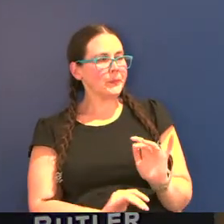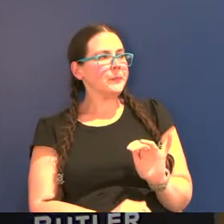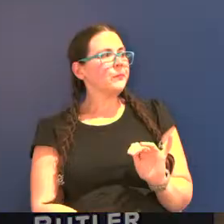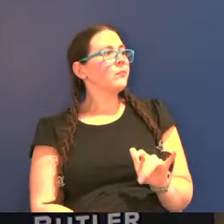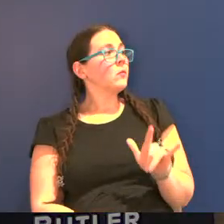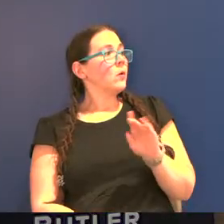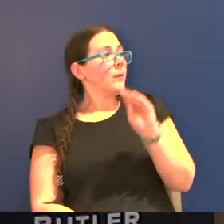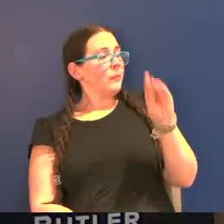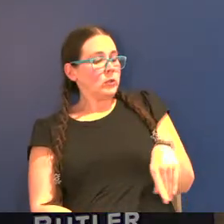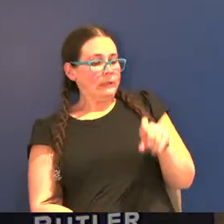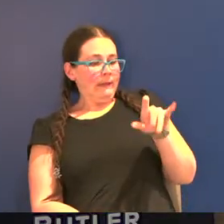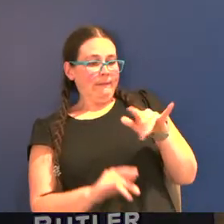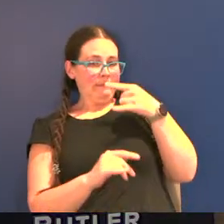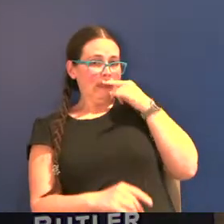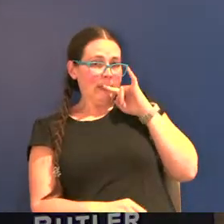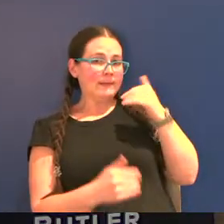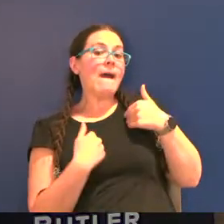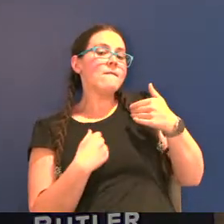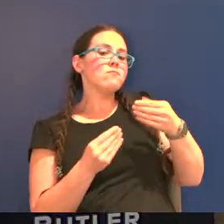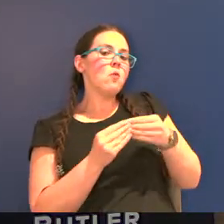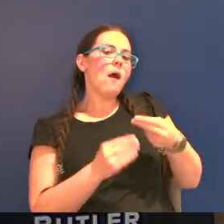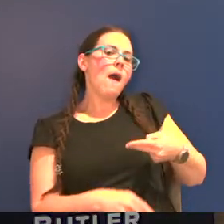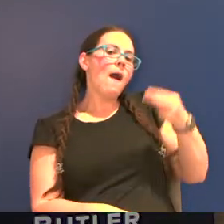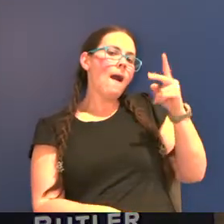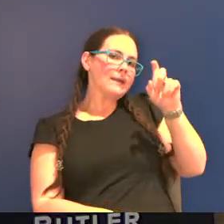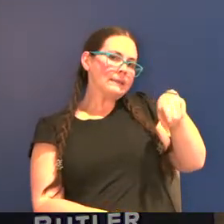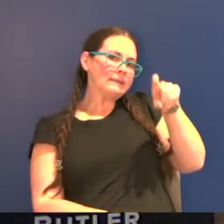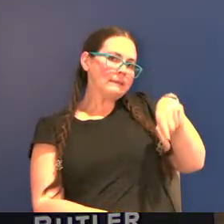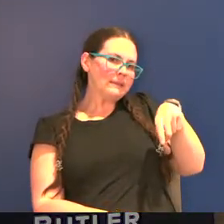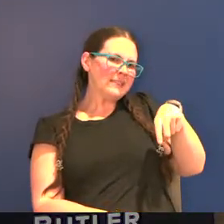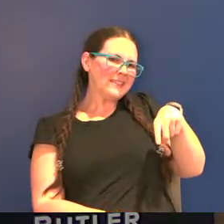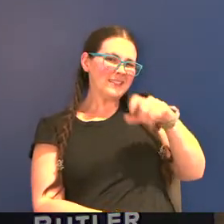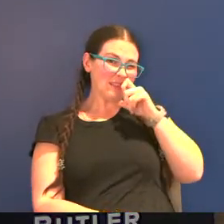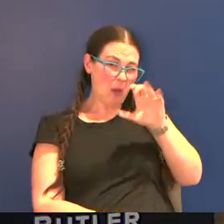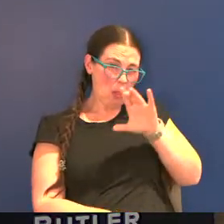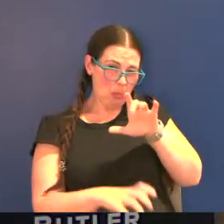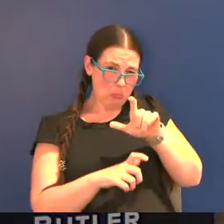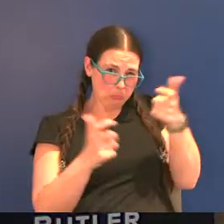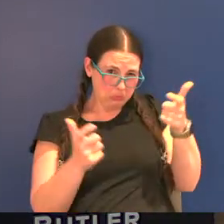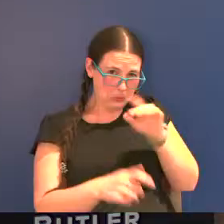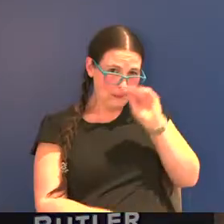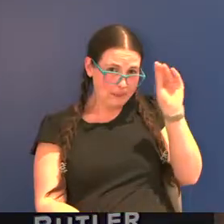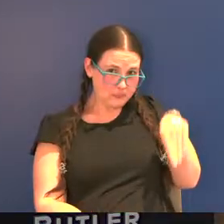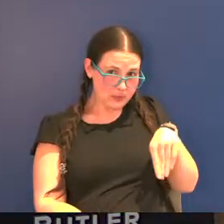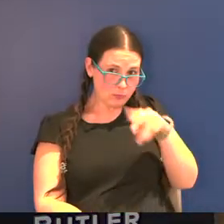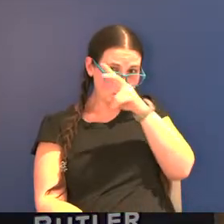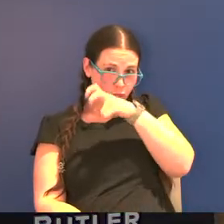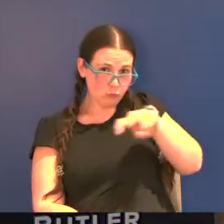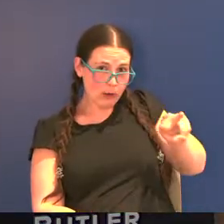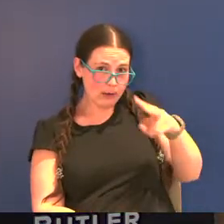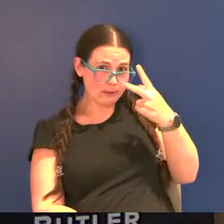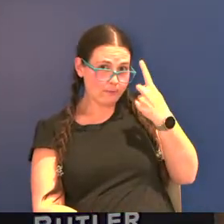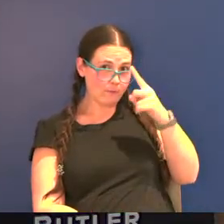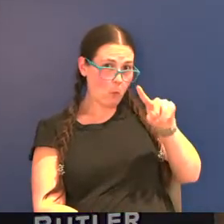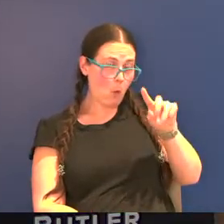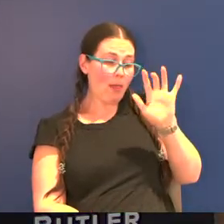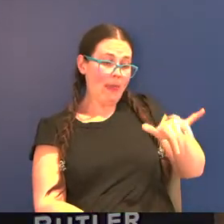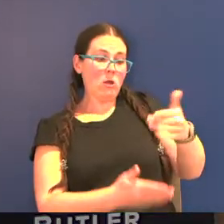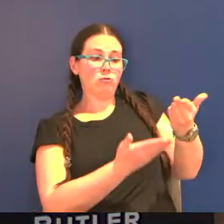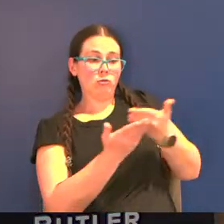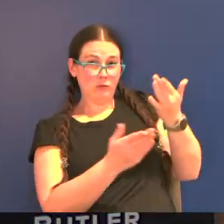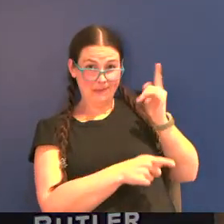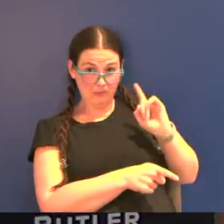a higher need, there isn't a large percentage transferring to Gresham for those services